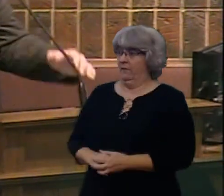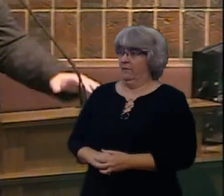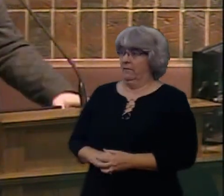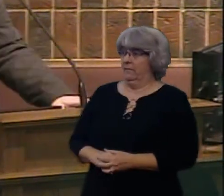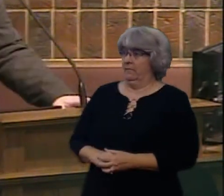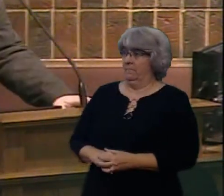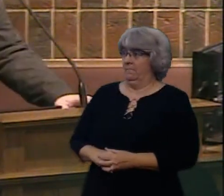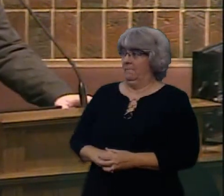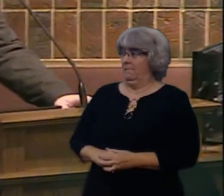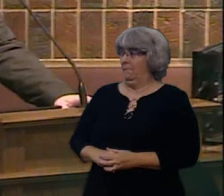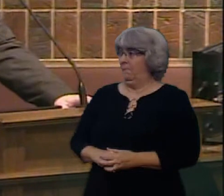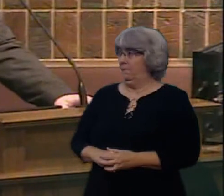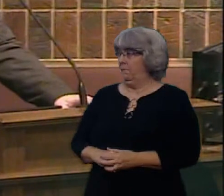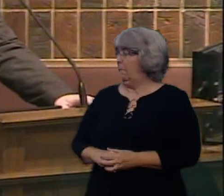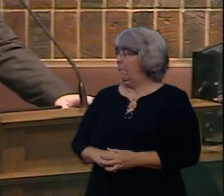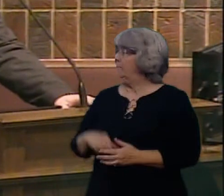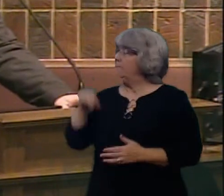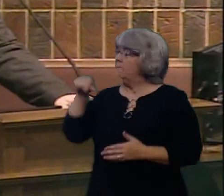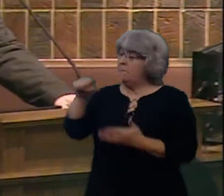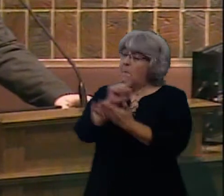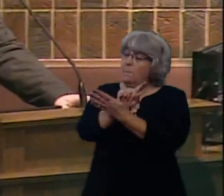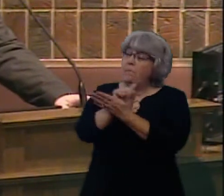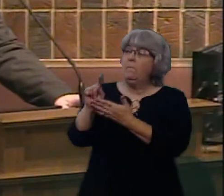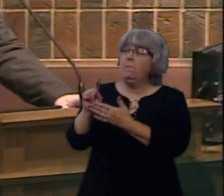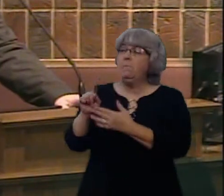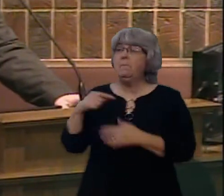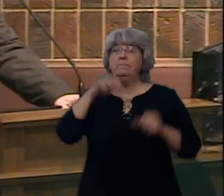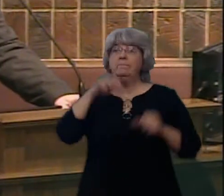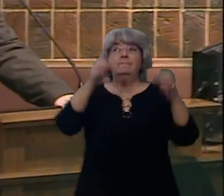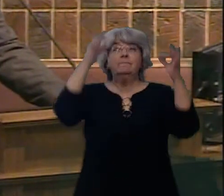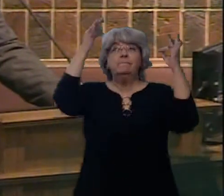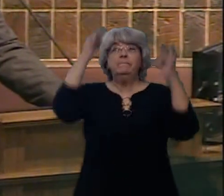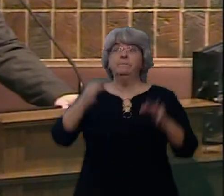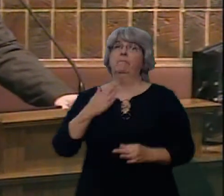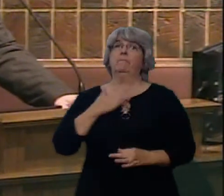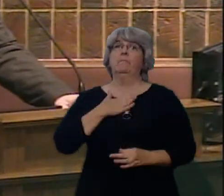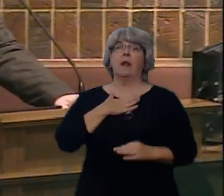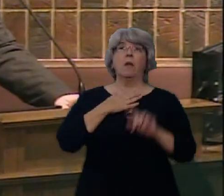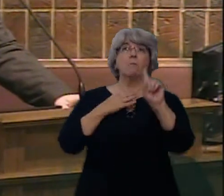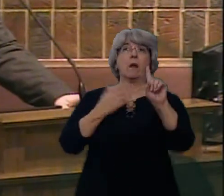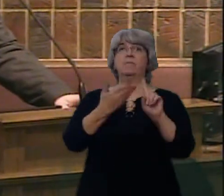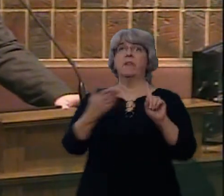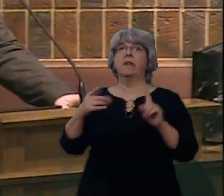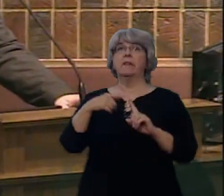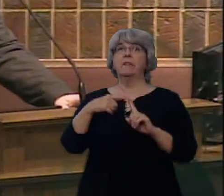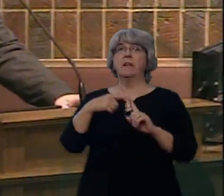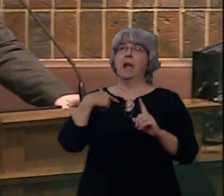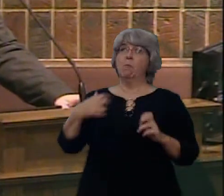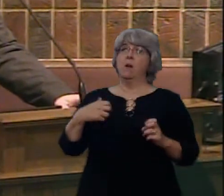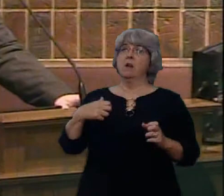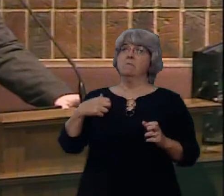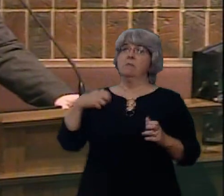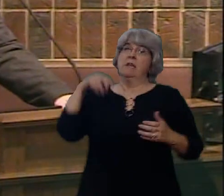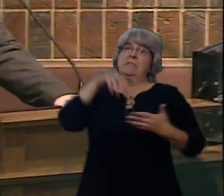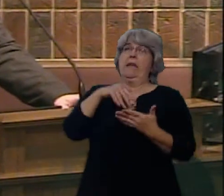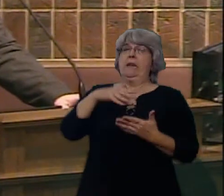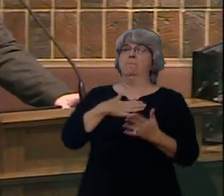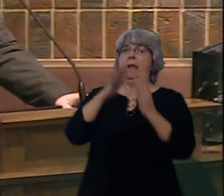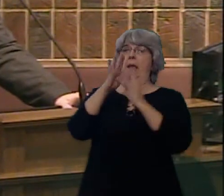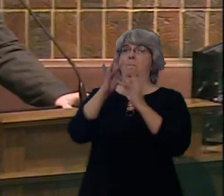This week, one thing we can do is just decide that we're going to study our Bibles a little bit